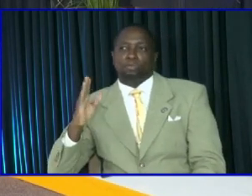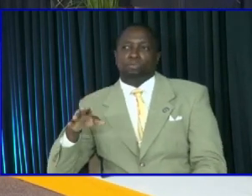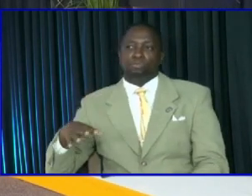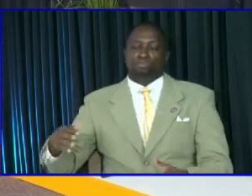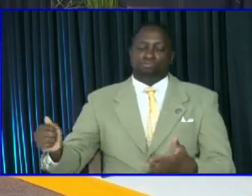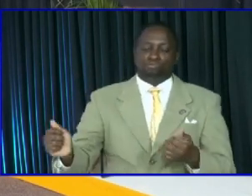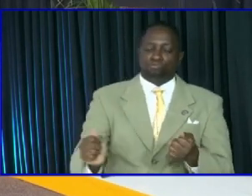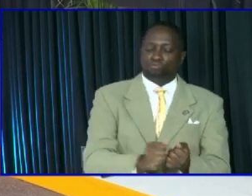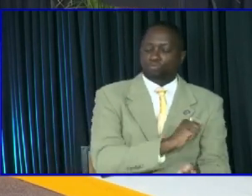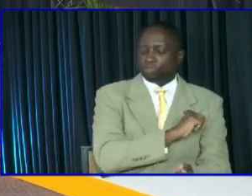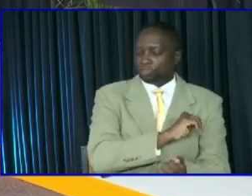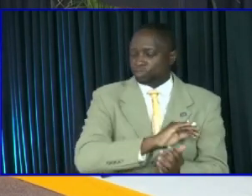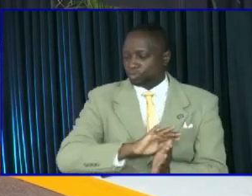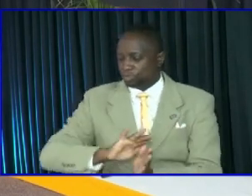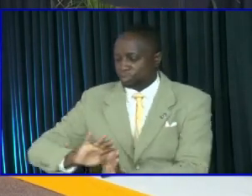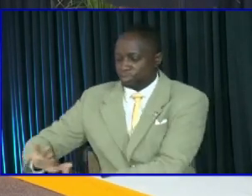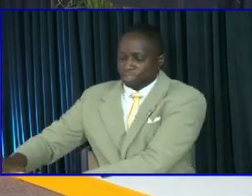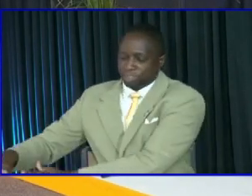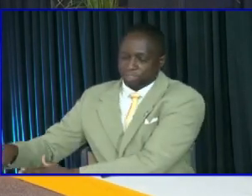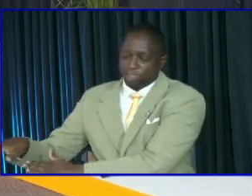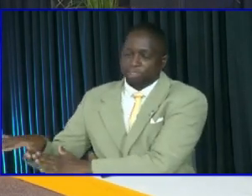Swept